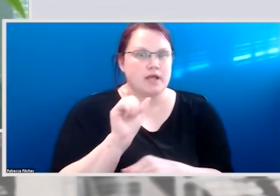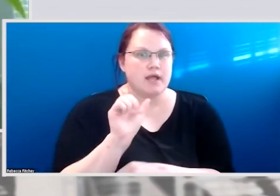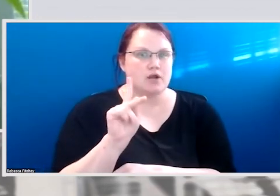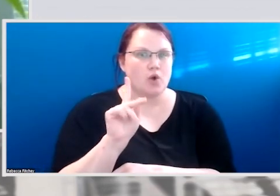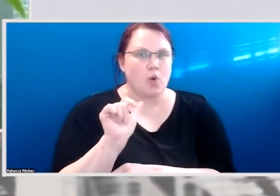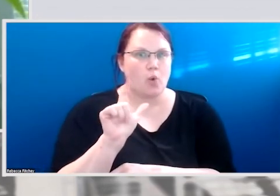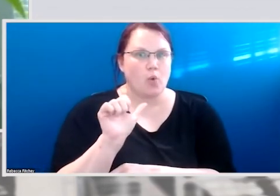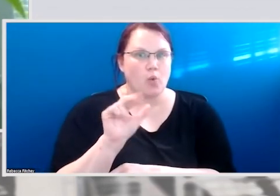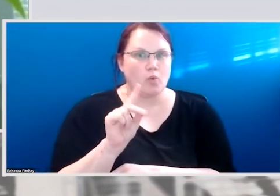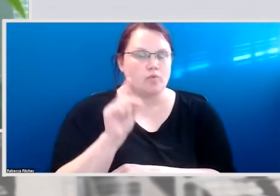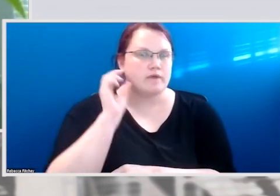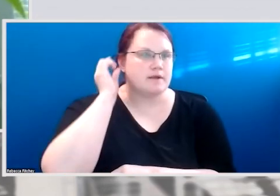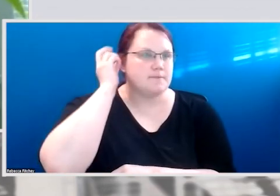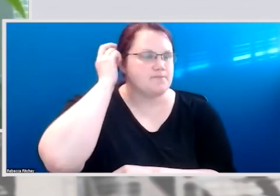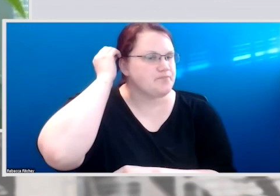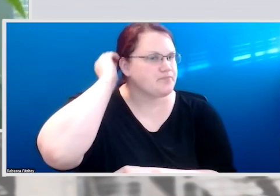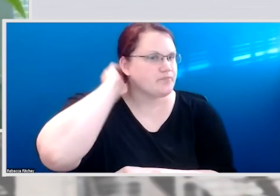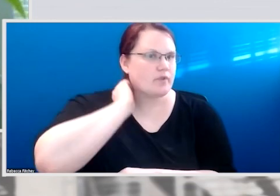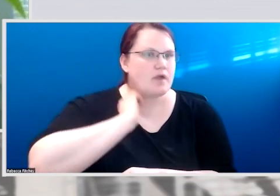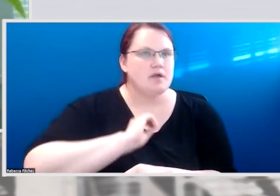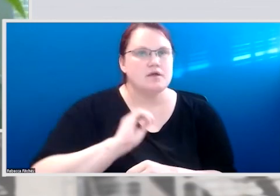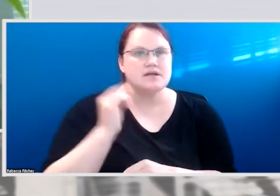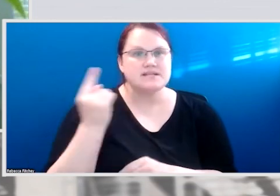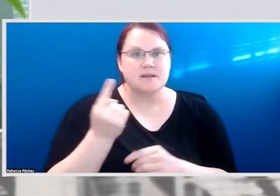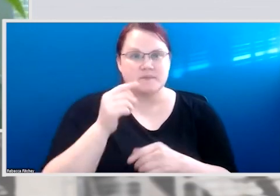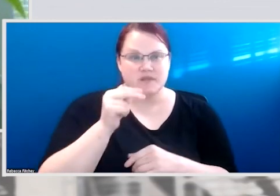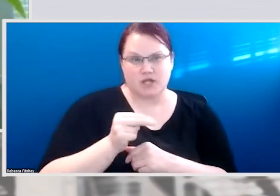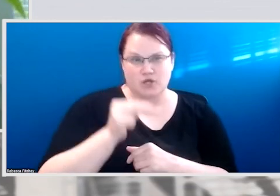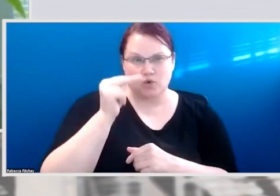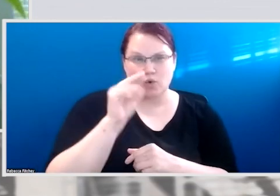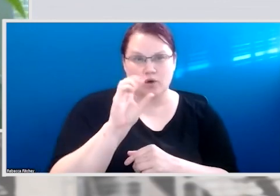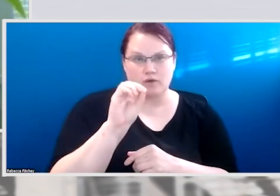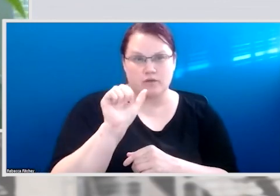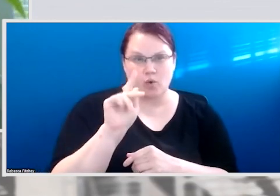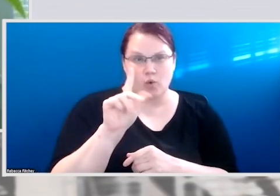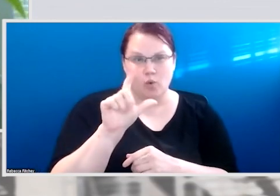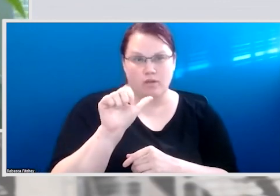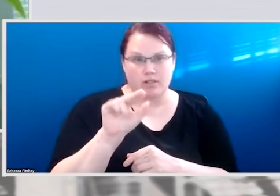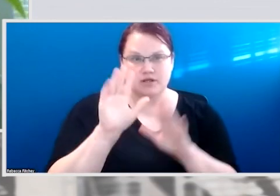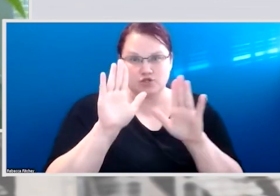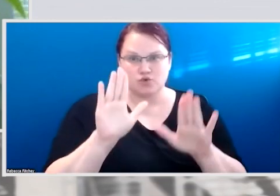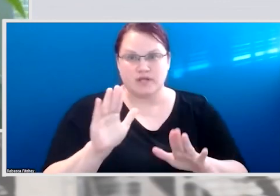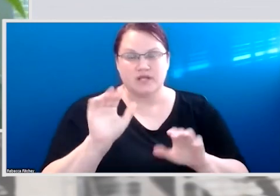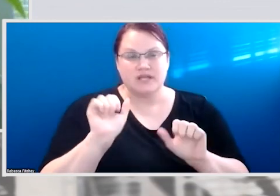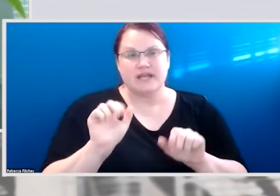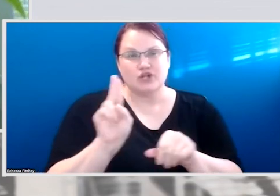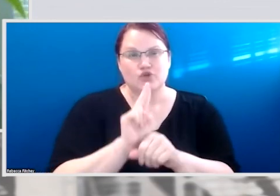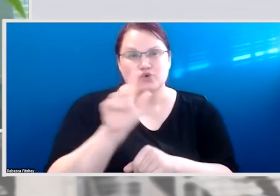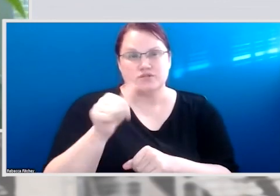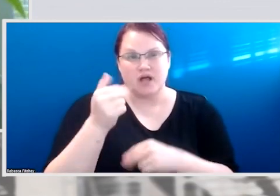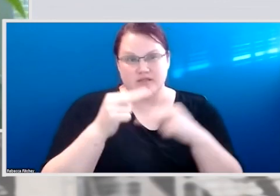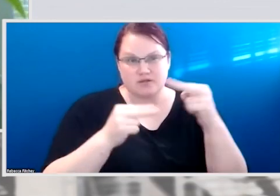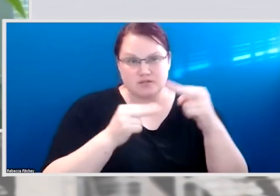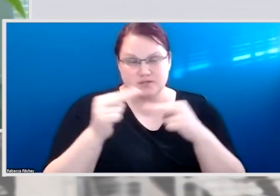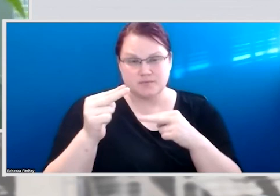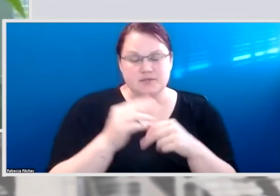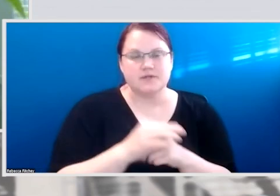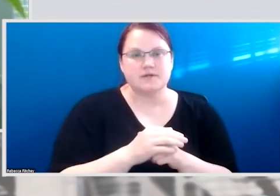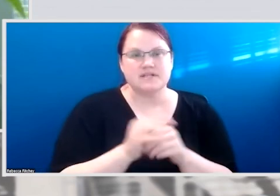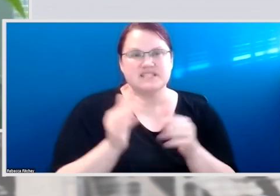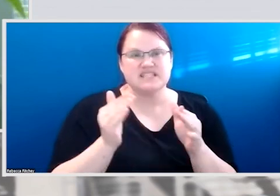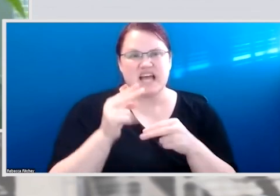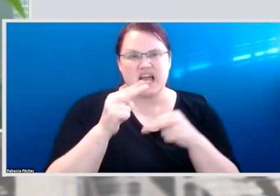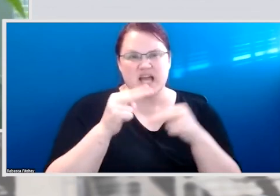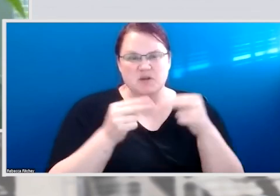4 neighborhoods. Having something in North Oakland is great, but we could use other facilities in other parts of Oakland. South Oakland's Field House is a sad little building in a